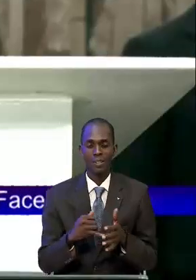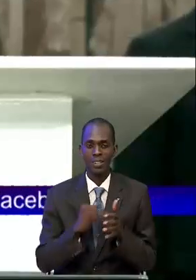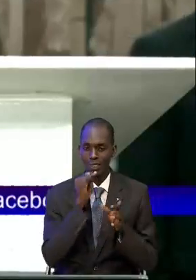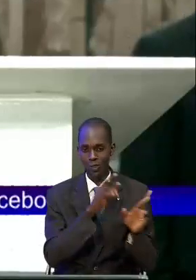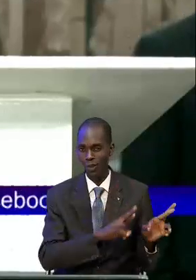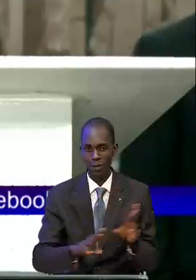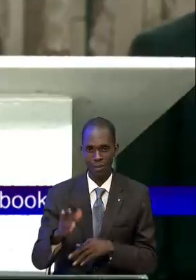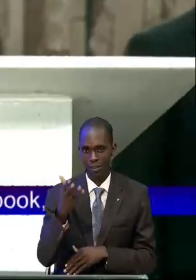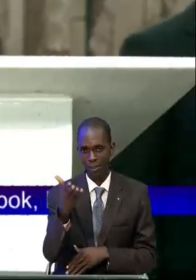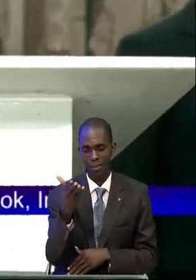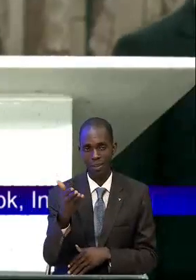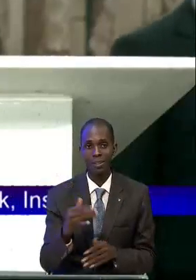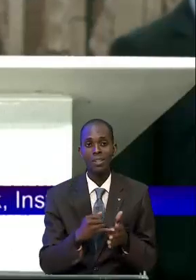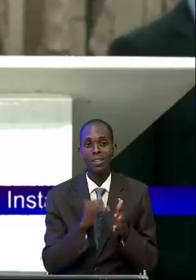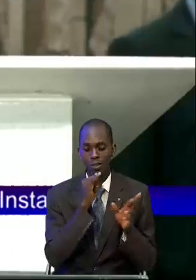Check yourself.